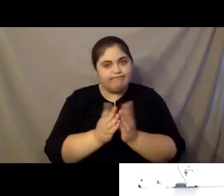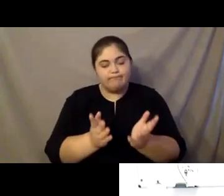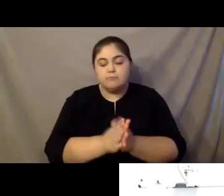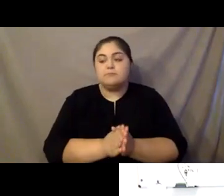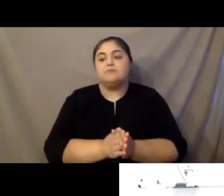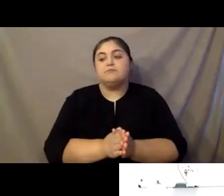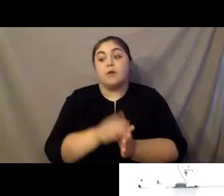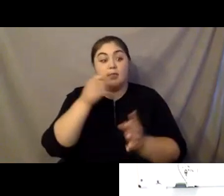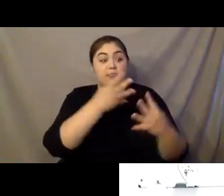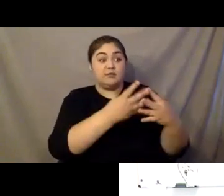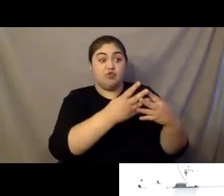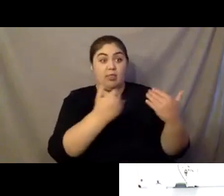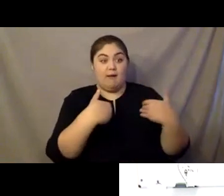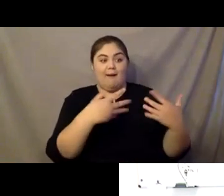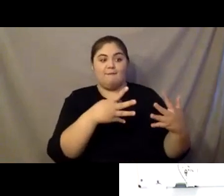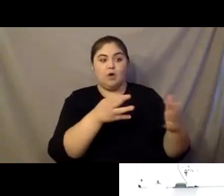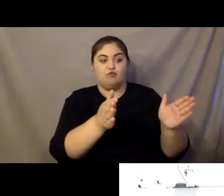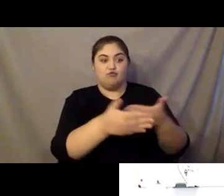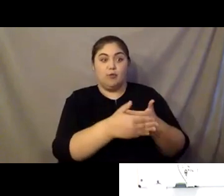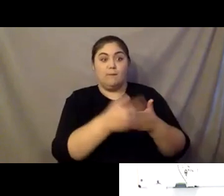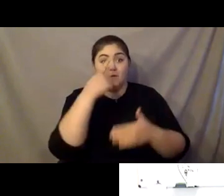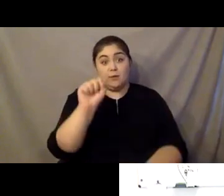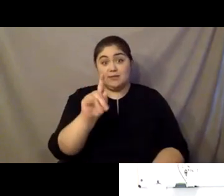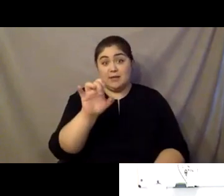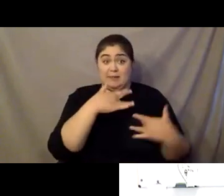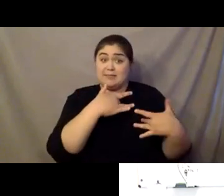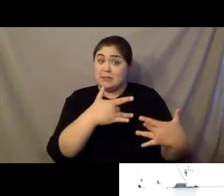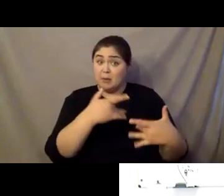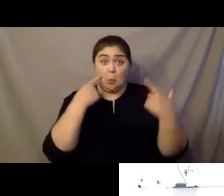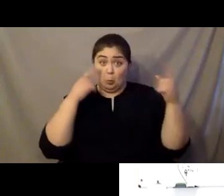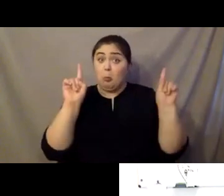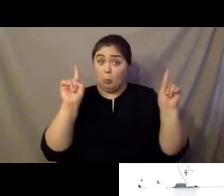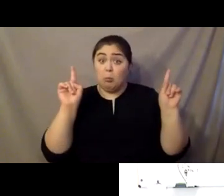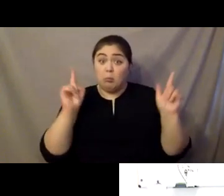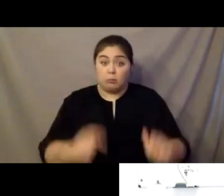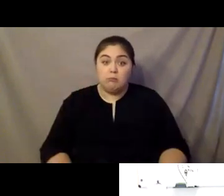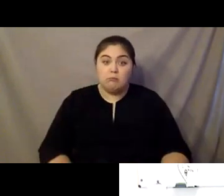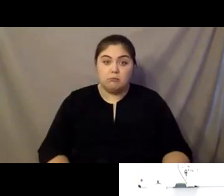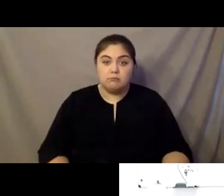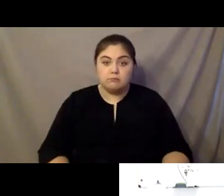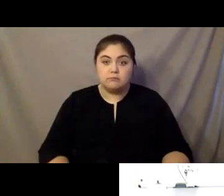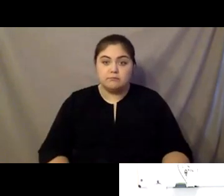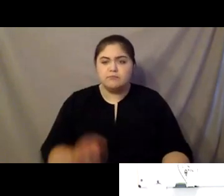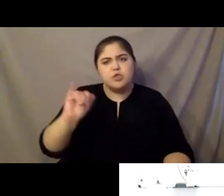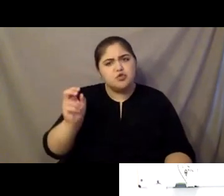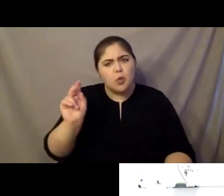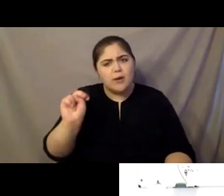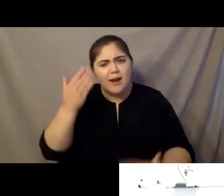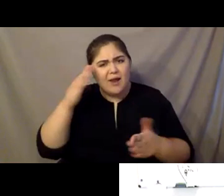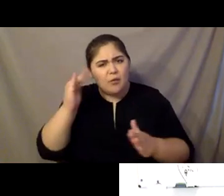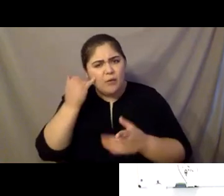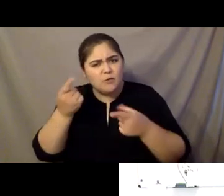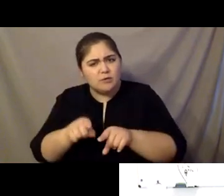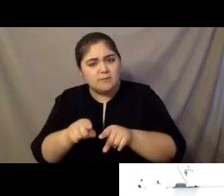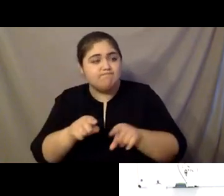at the jail, they've got a room for Skype, which actually tends to work pretty well. Jordan, I don't know if you agree or not. I haven't